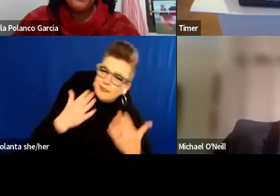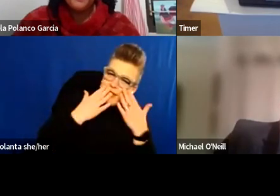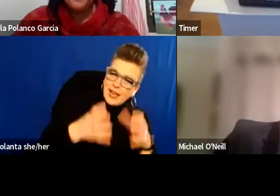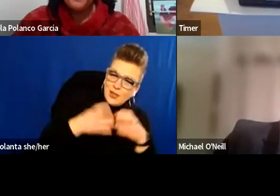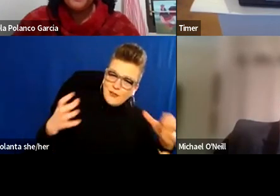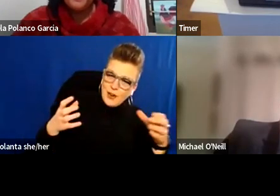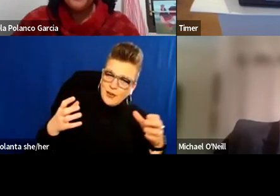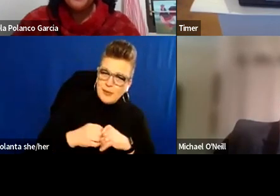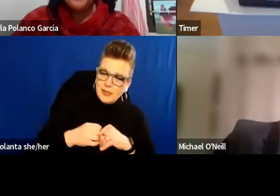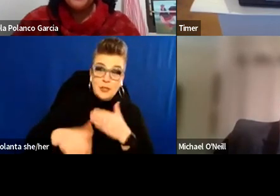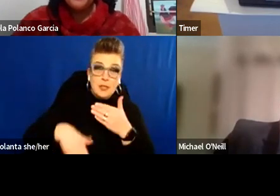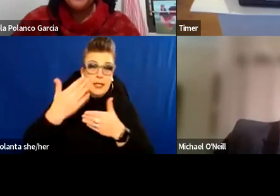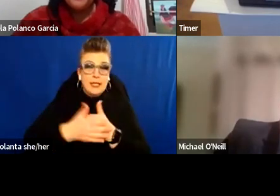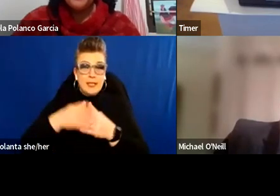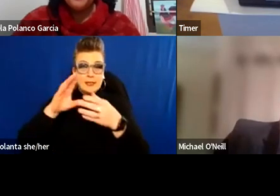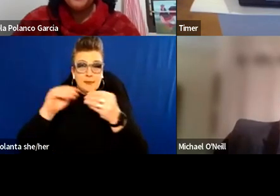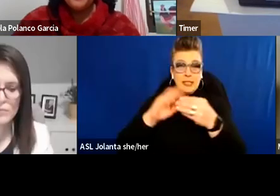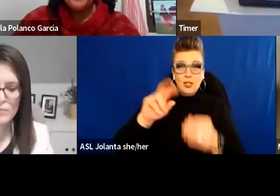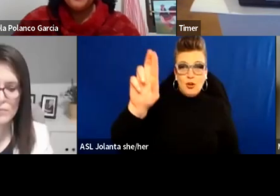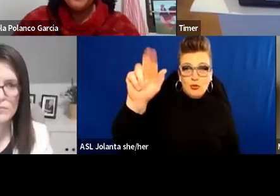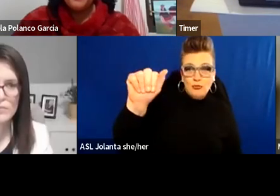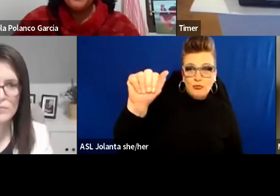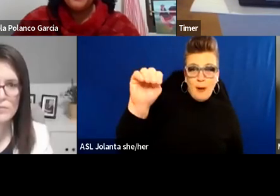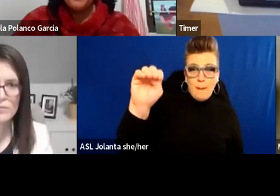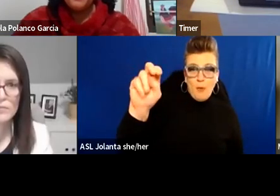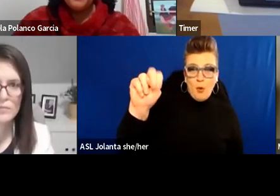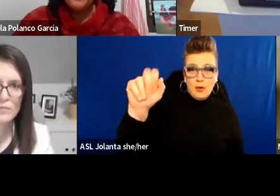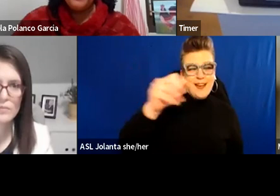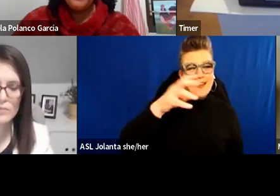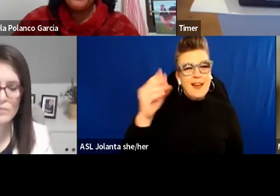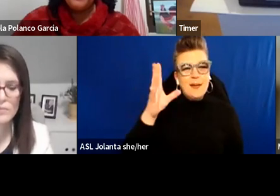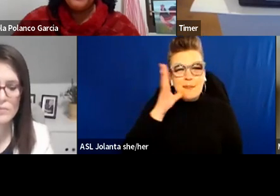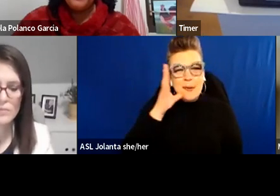speaker is ramona and her mom dad